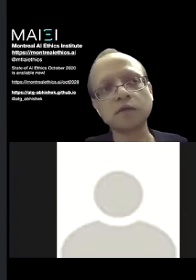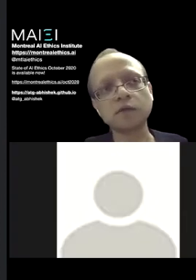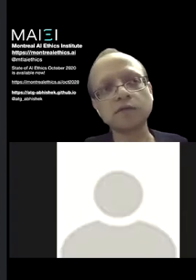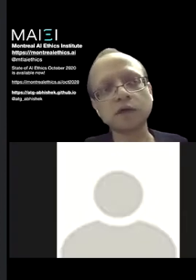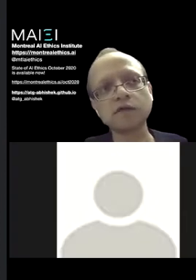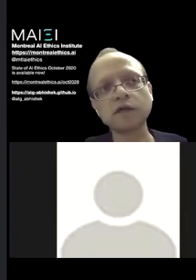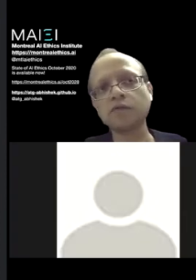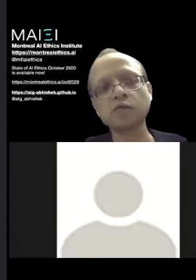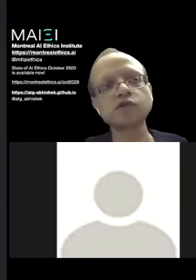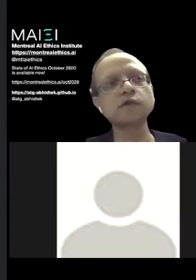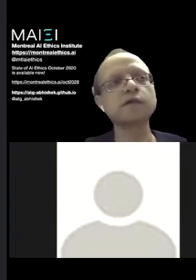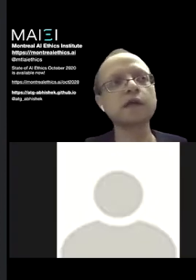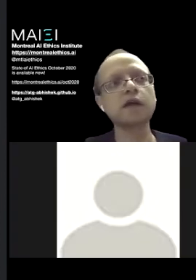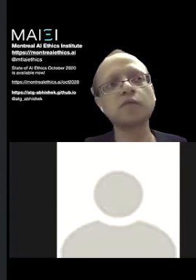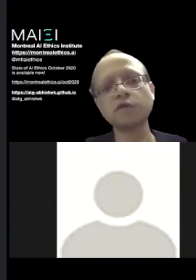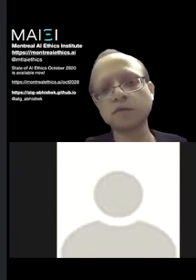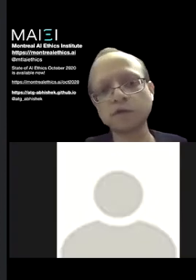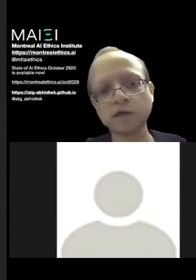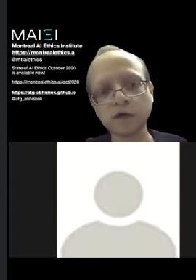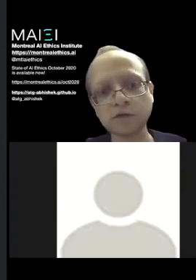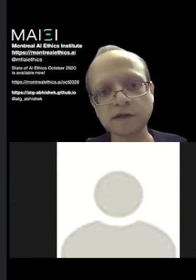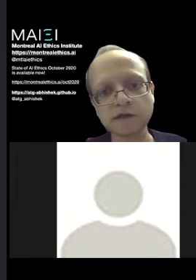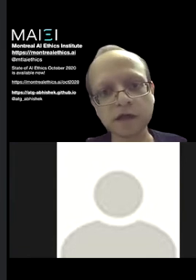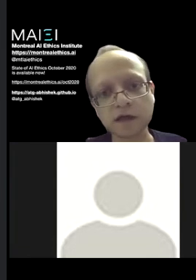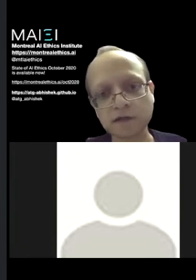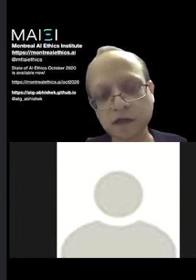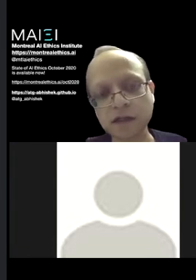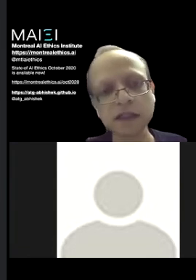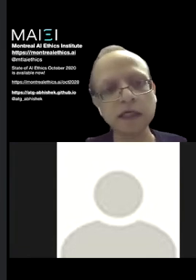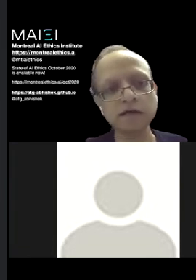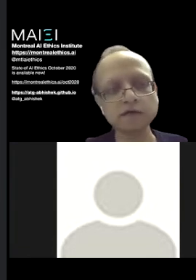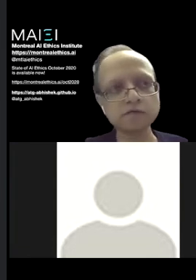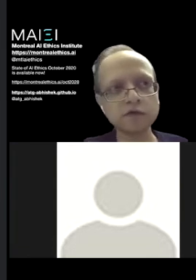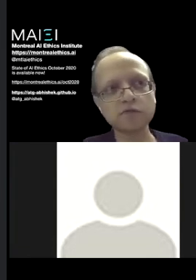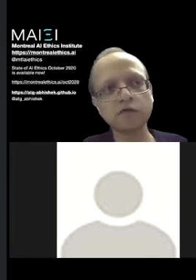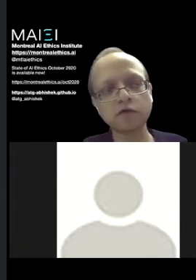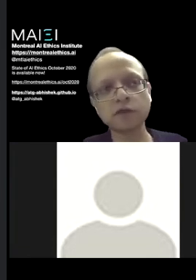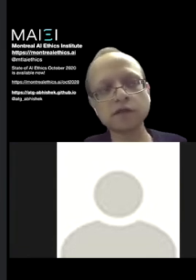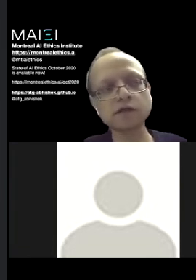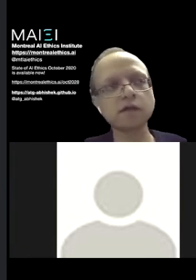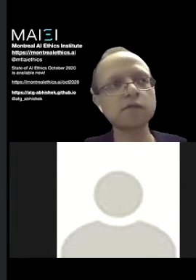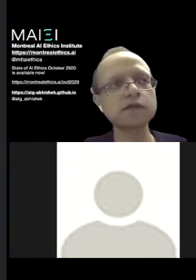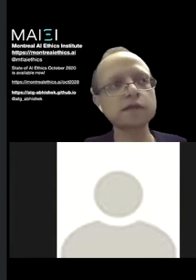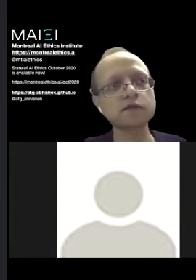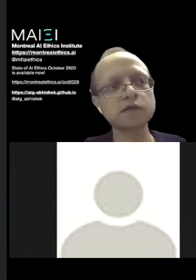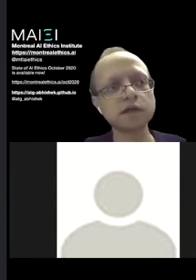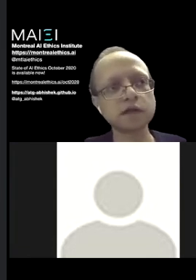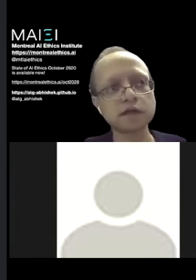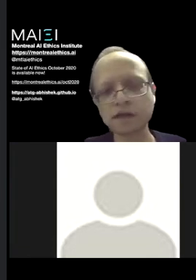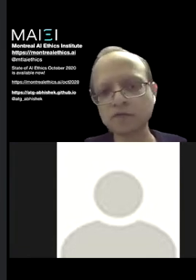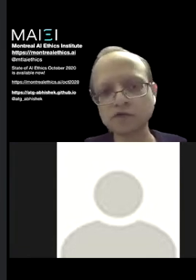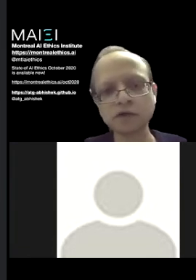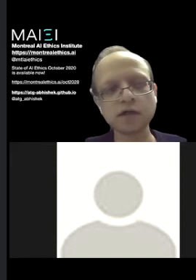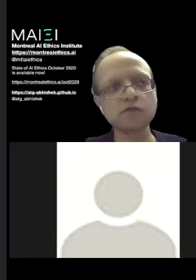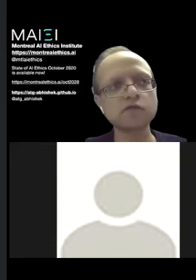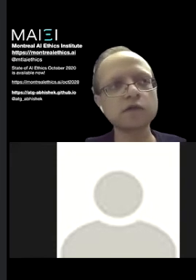of your workplace productivity, promotions, moving between departments, et cetera. And so, before we started the presentation,